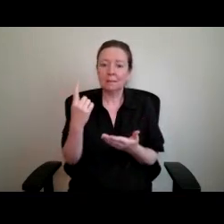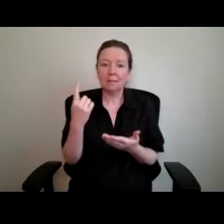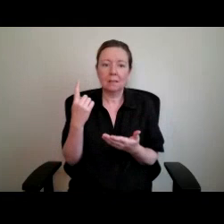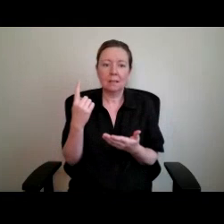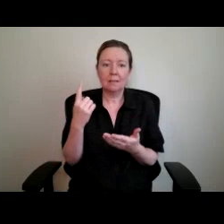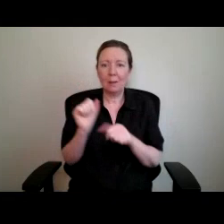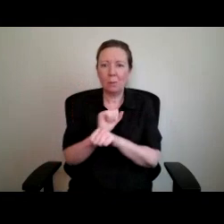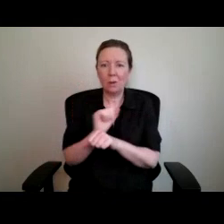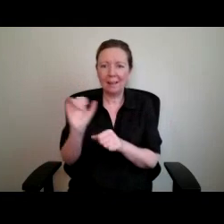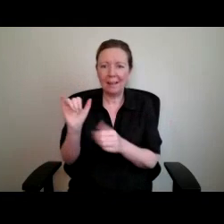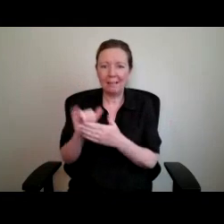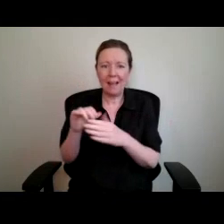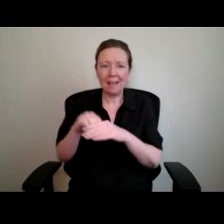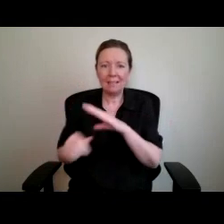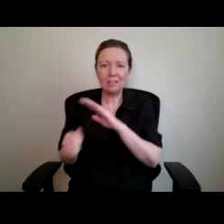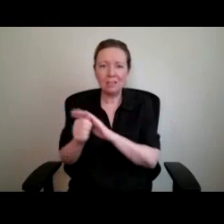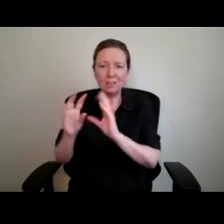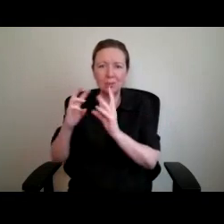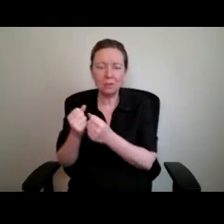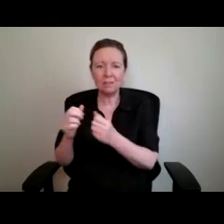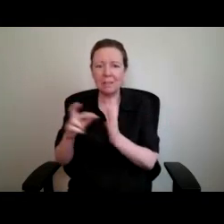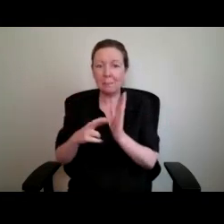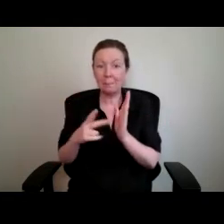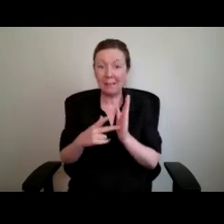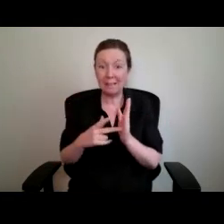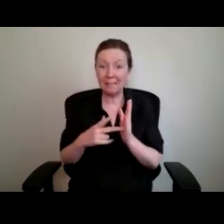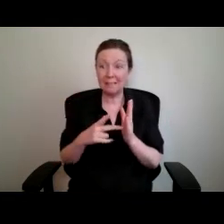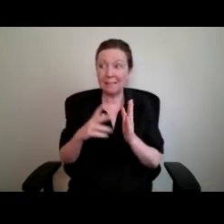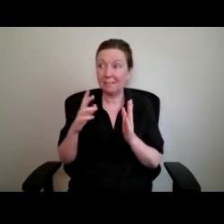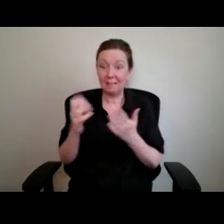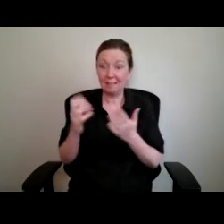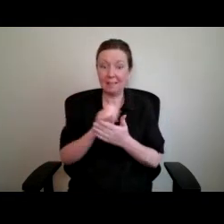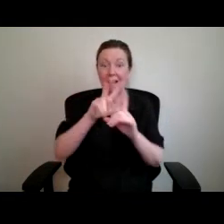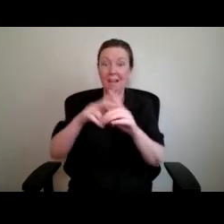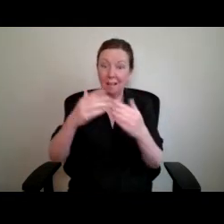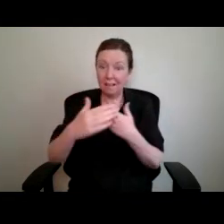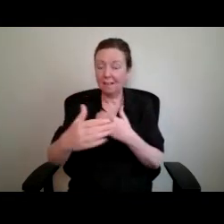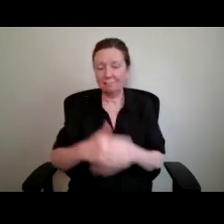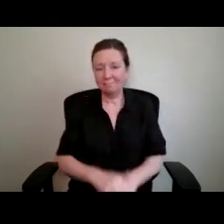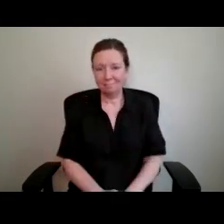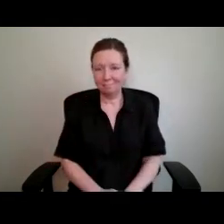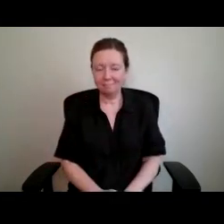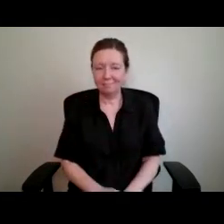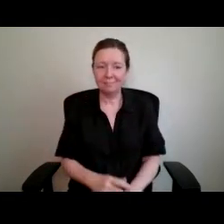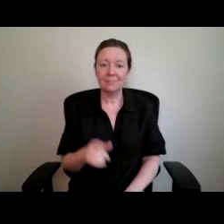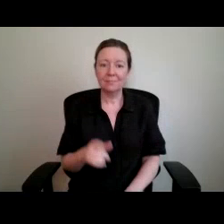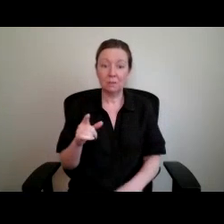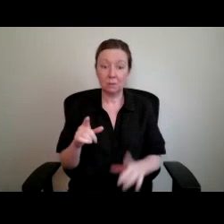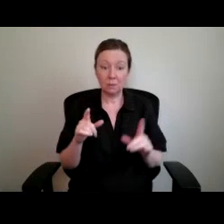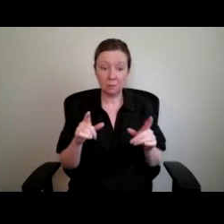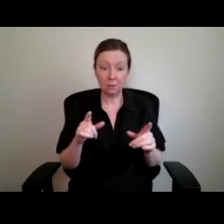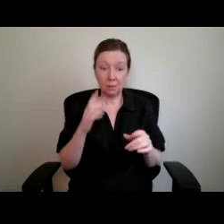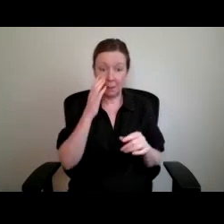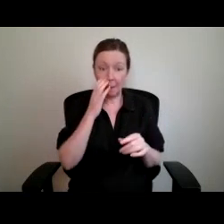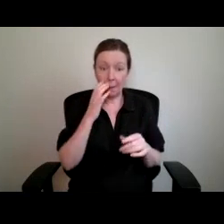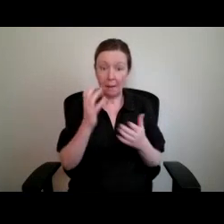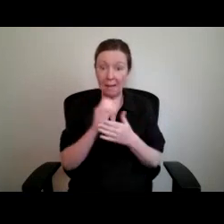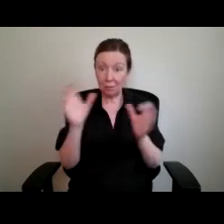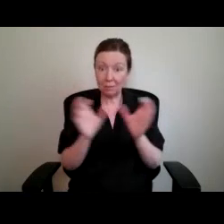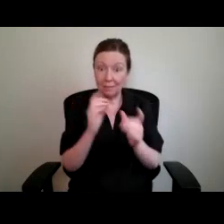workshop doesn't mean that they're gonna carry that out. So you're cutting your own meat now, right? You got your